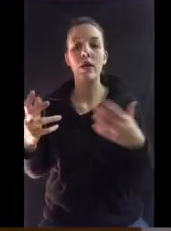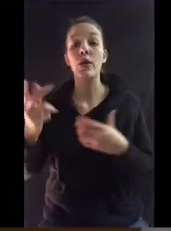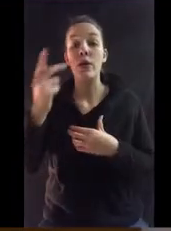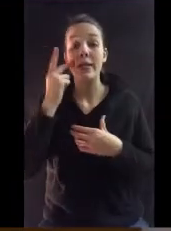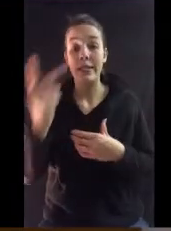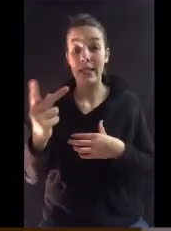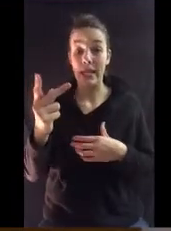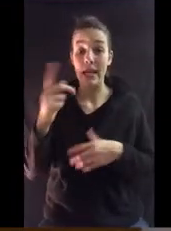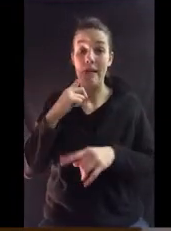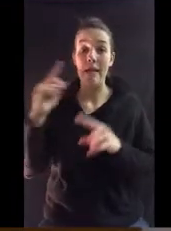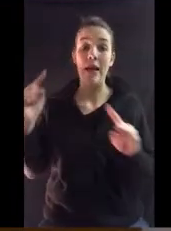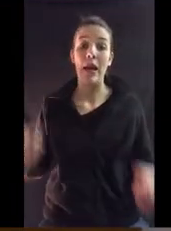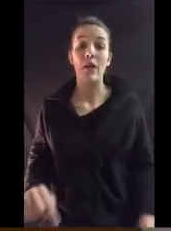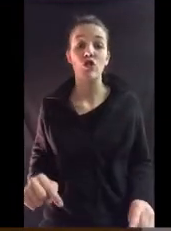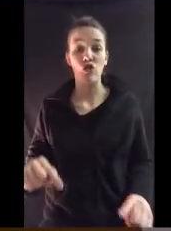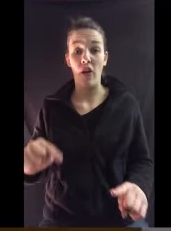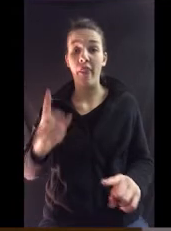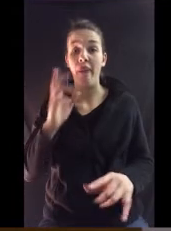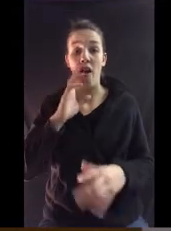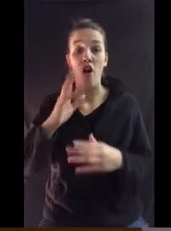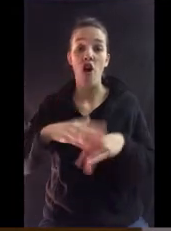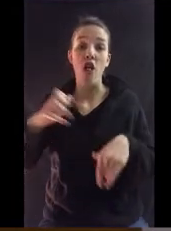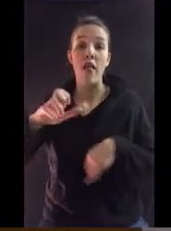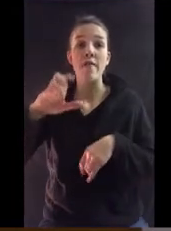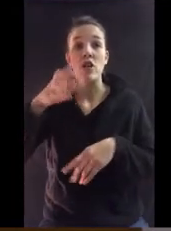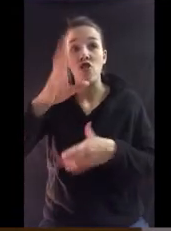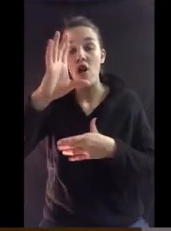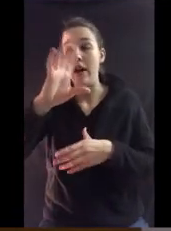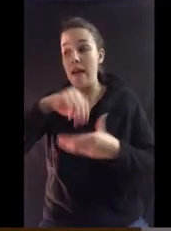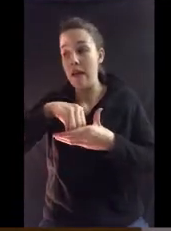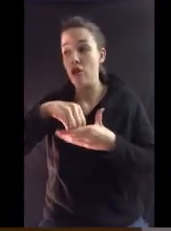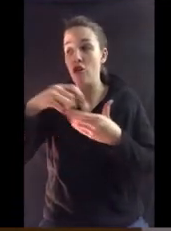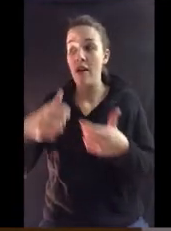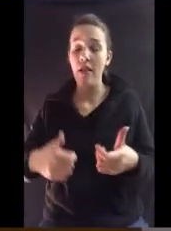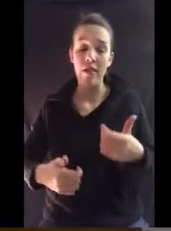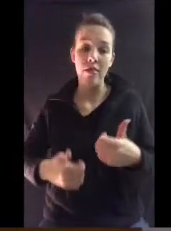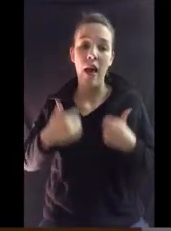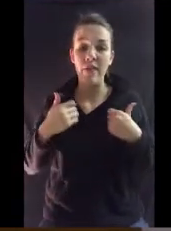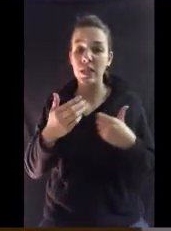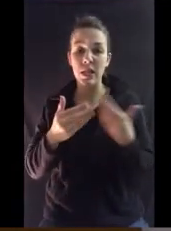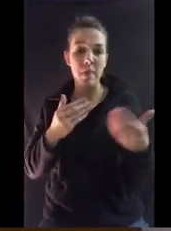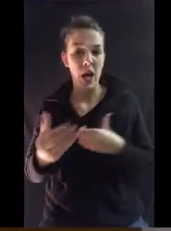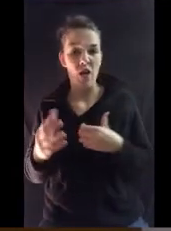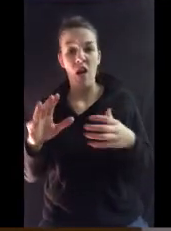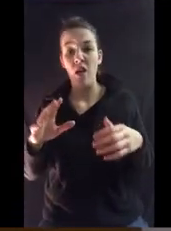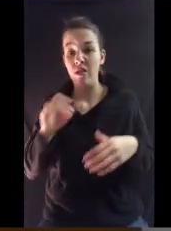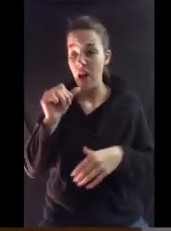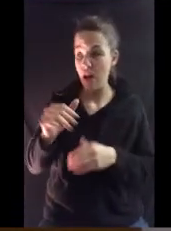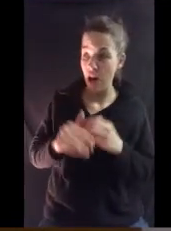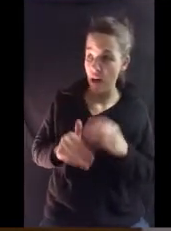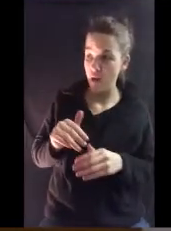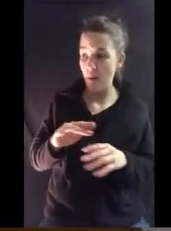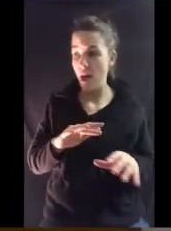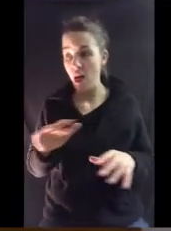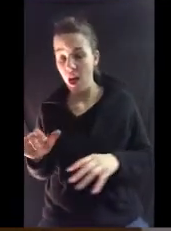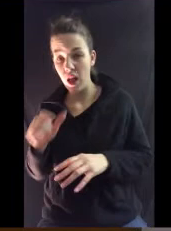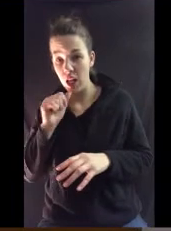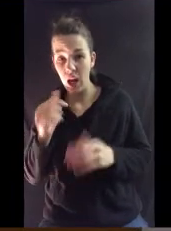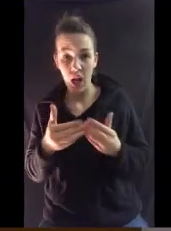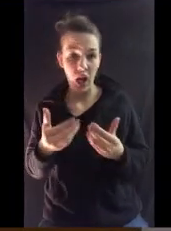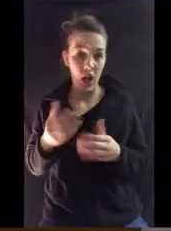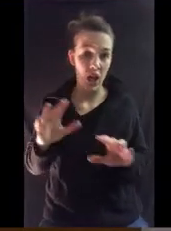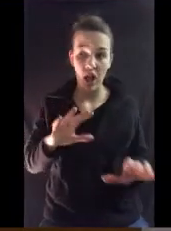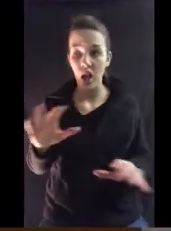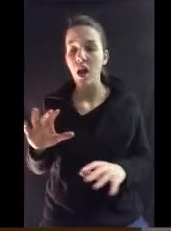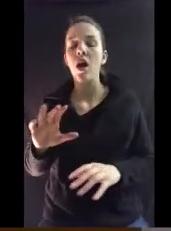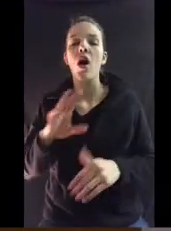much. Because you see, answering the call of God into our lives, no matter how uneasy or